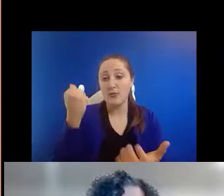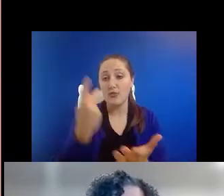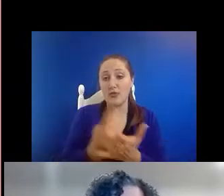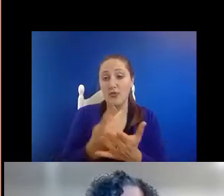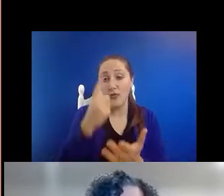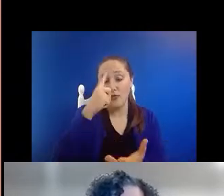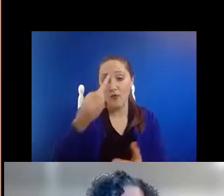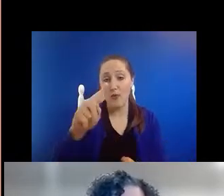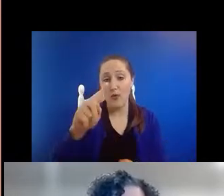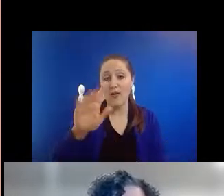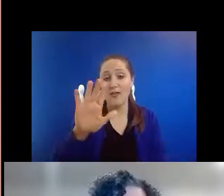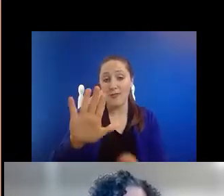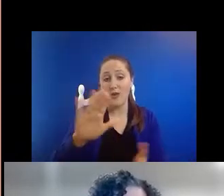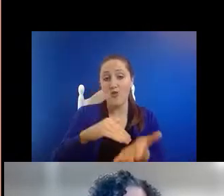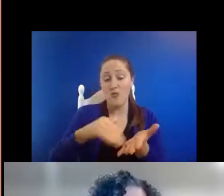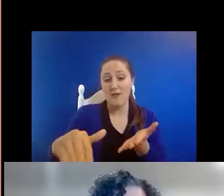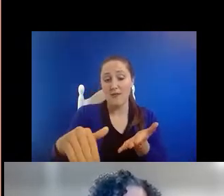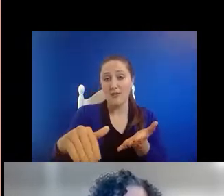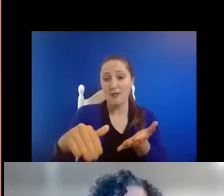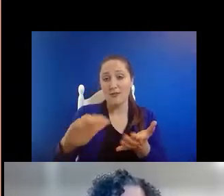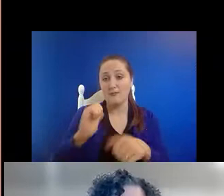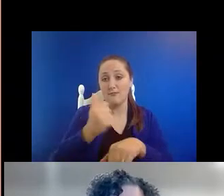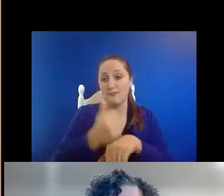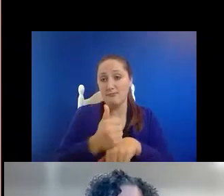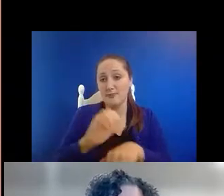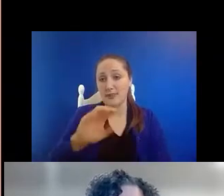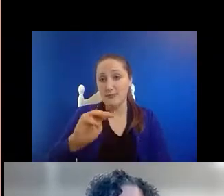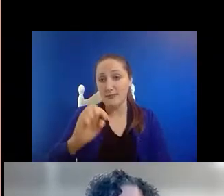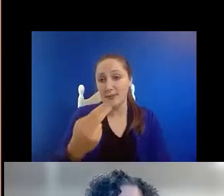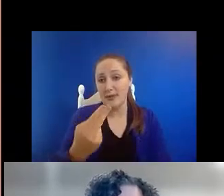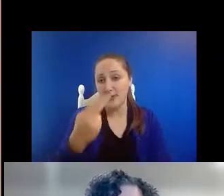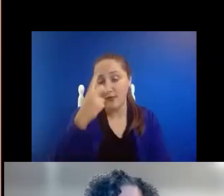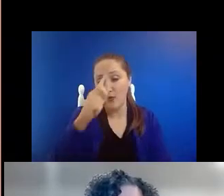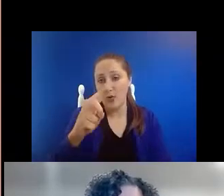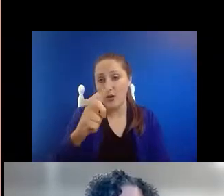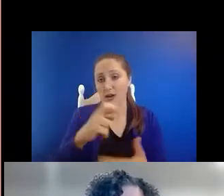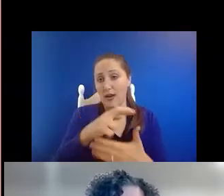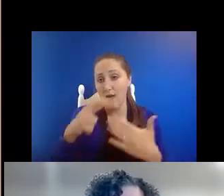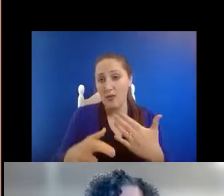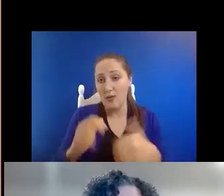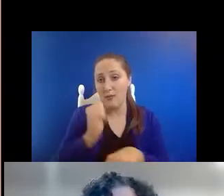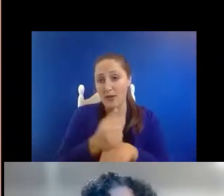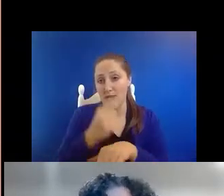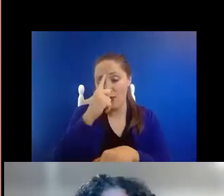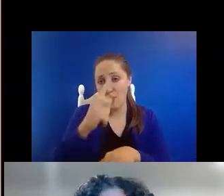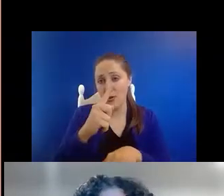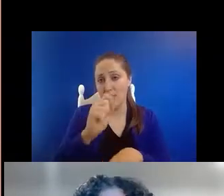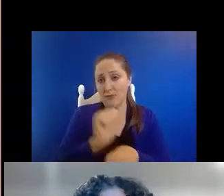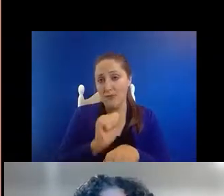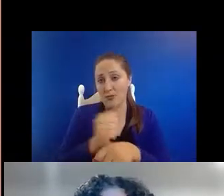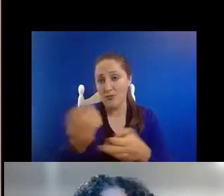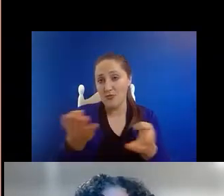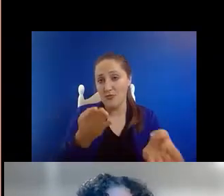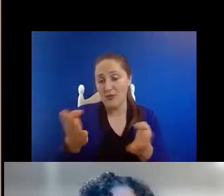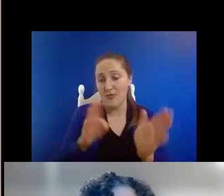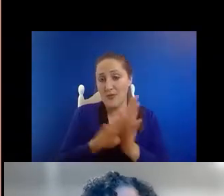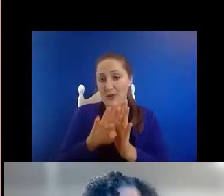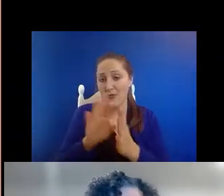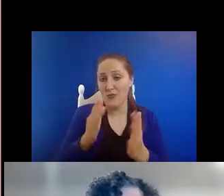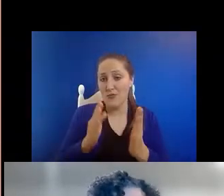facilitate CMHs in implementing the outcome-based payment models for supported employment services developed through the